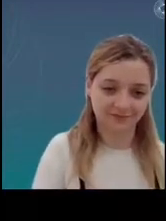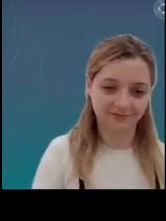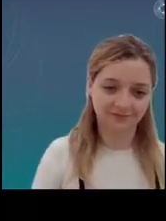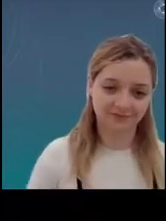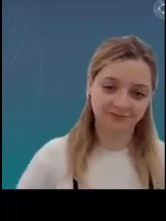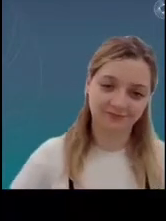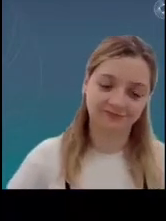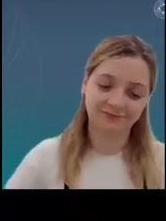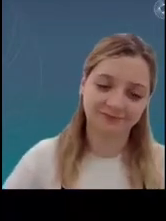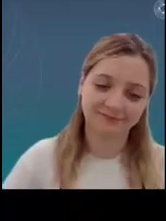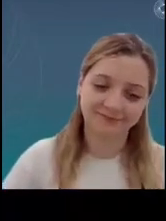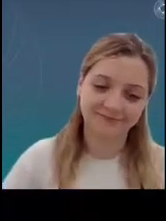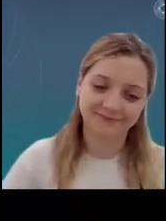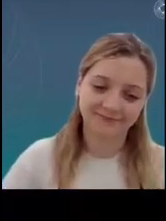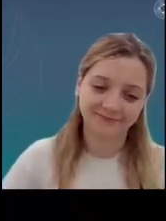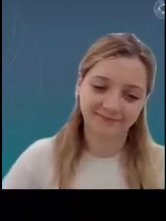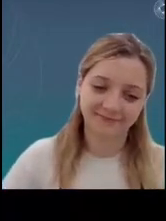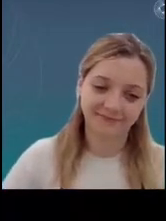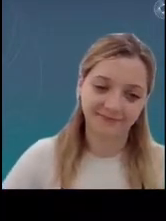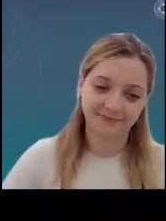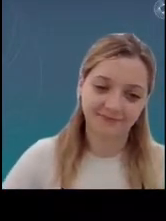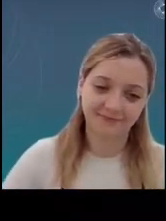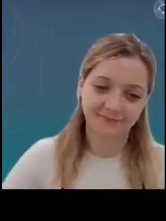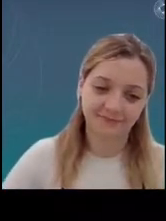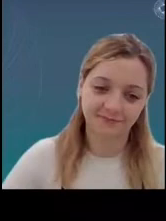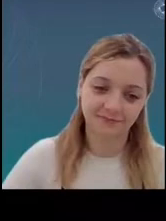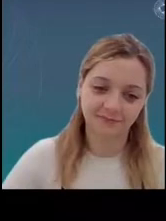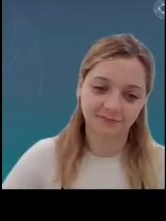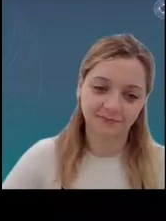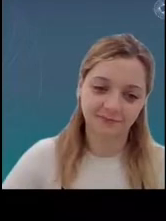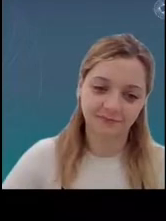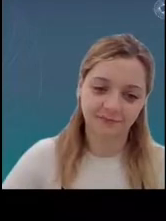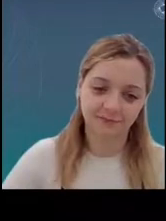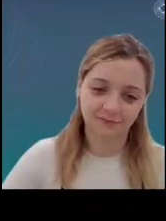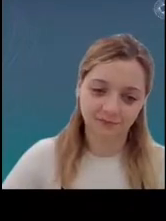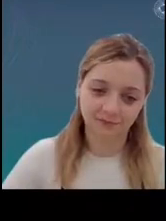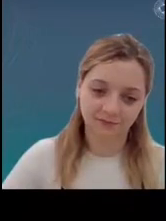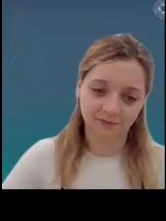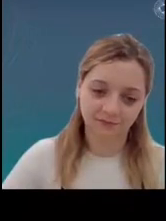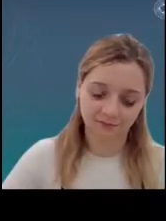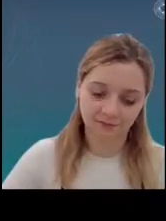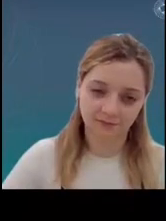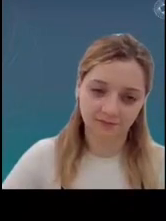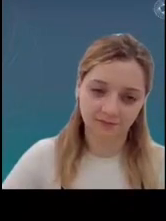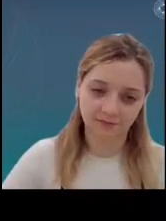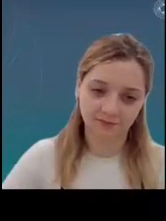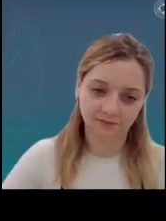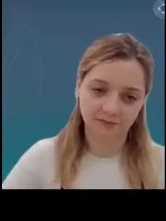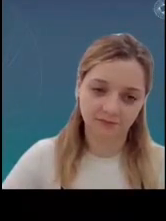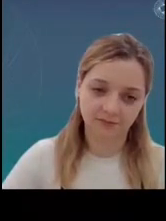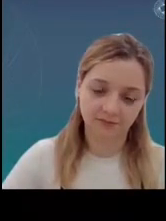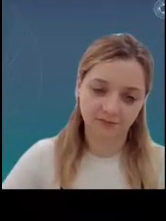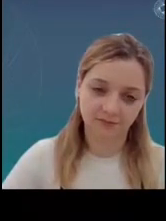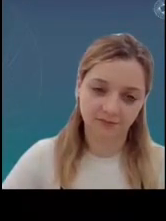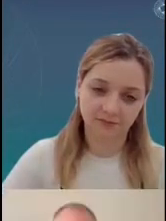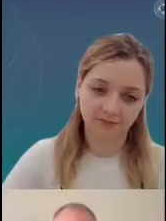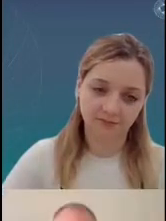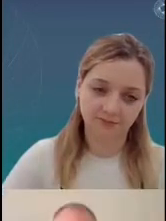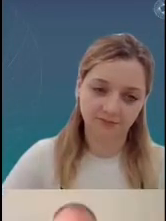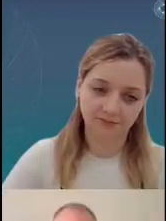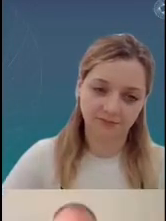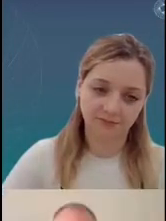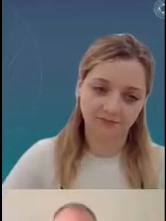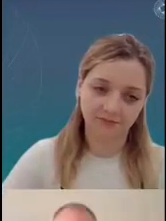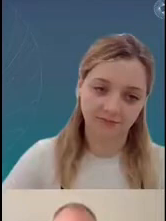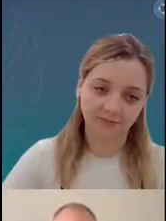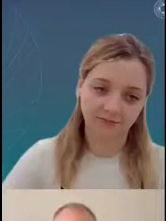quality. The objectives outlined in the QQI strategy 2022 to 2024 offer a clear agenda for